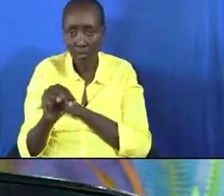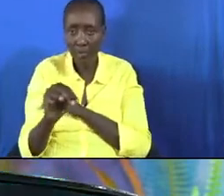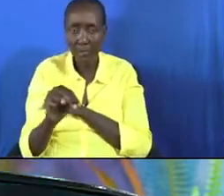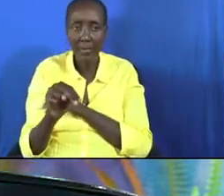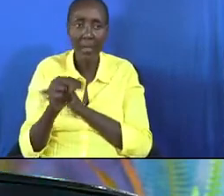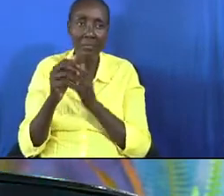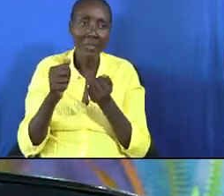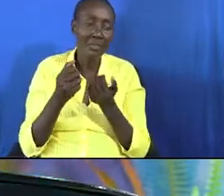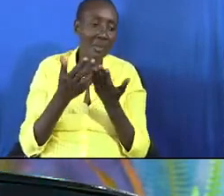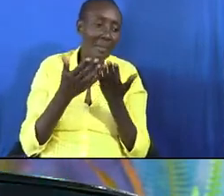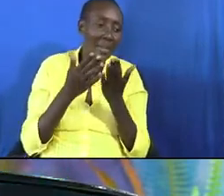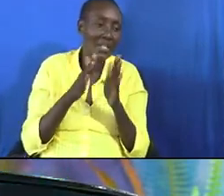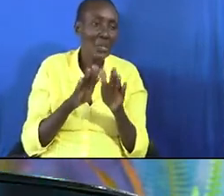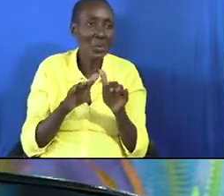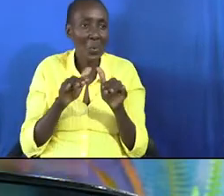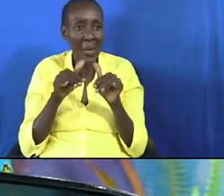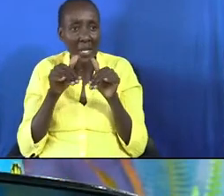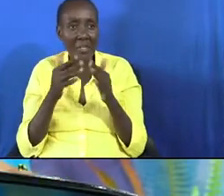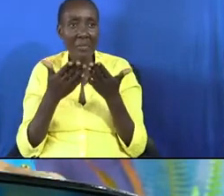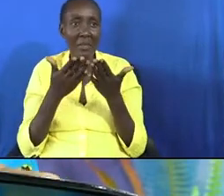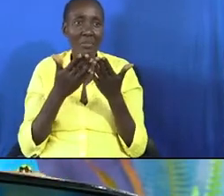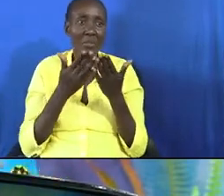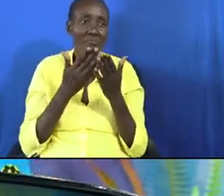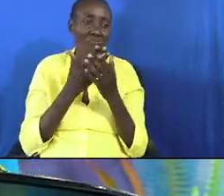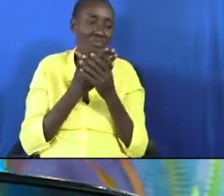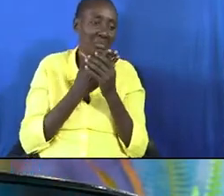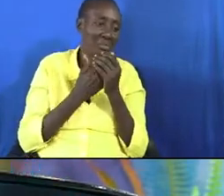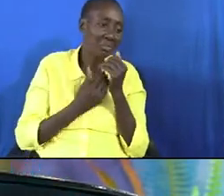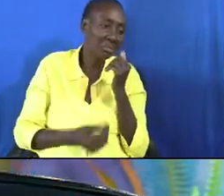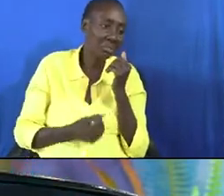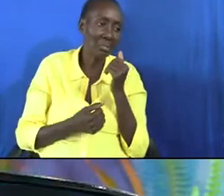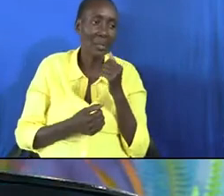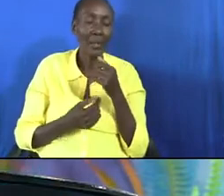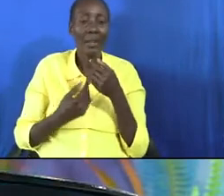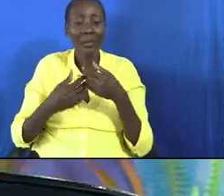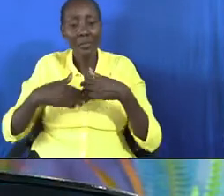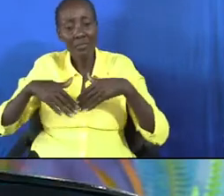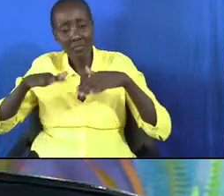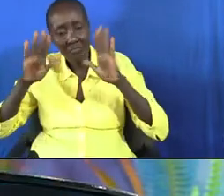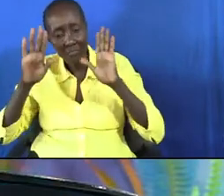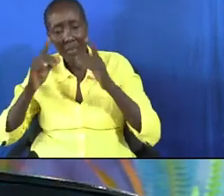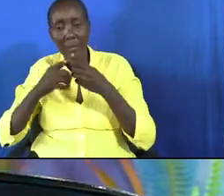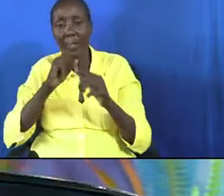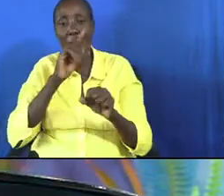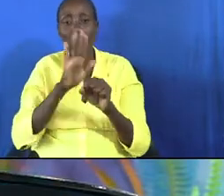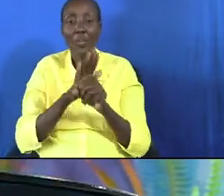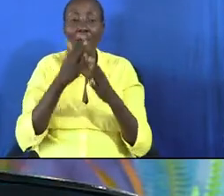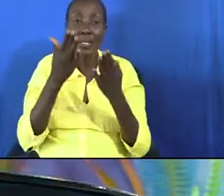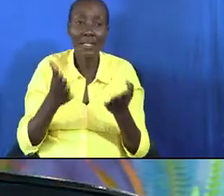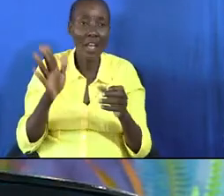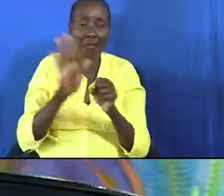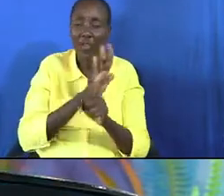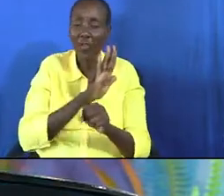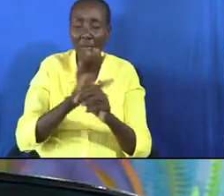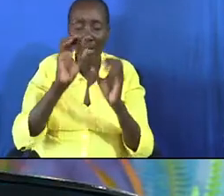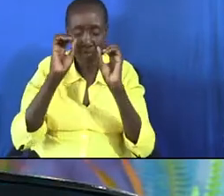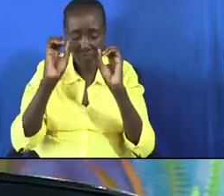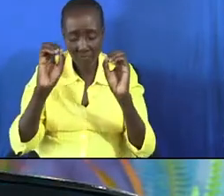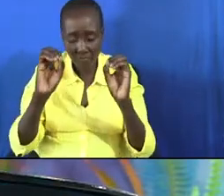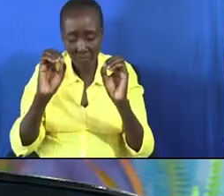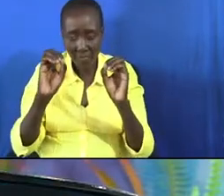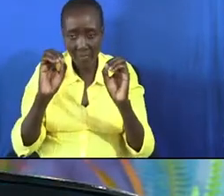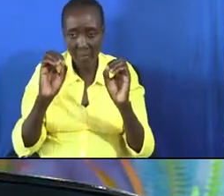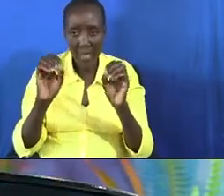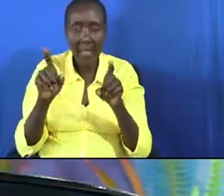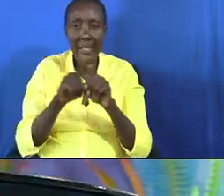be more pious, may acquire more disciplines, but their promises will not be fulfilled at